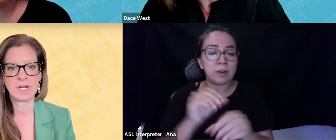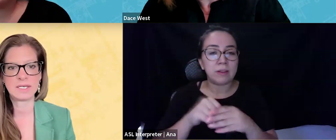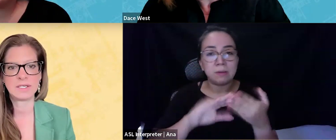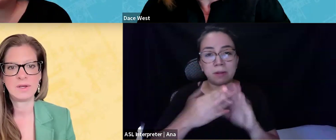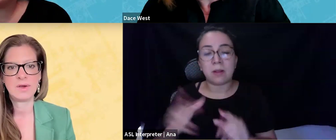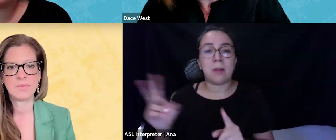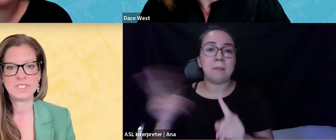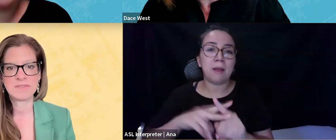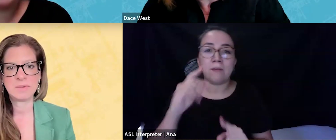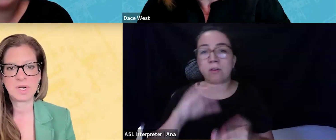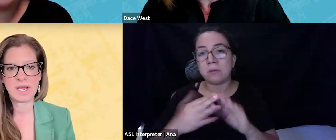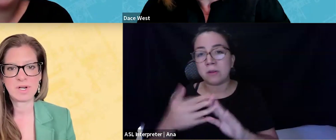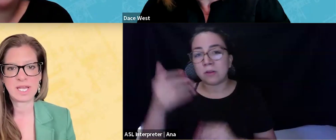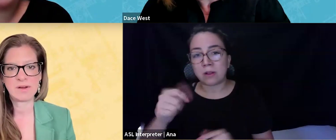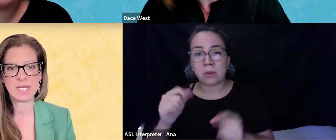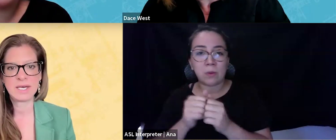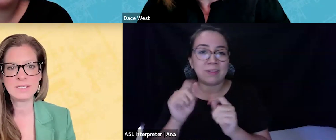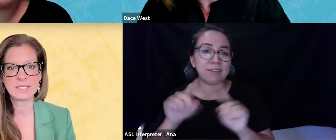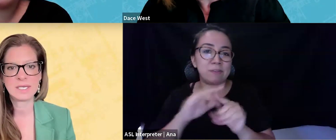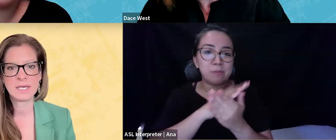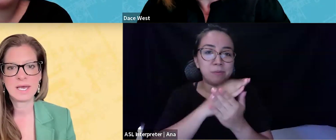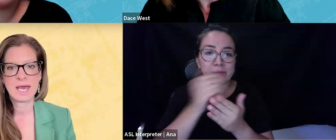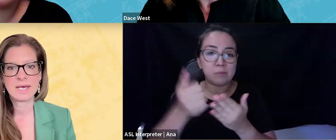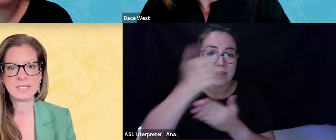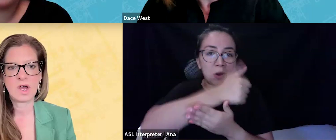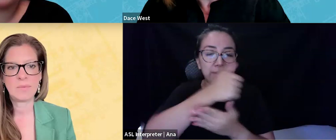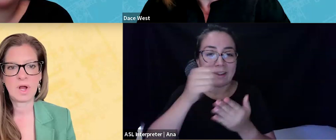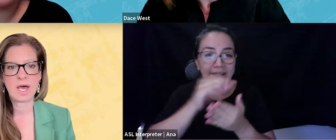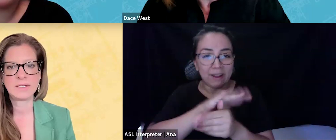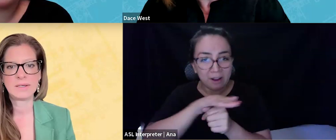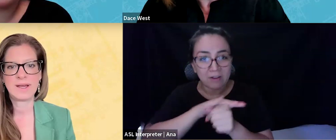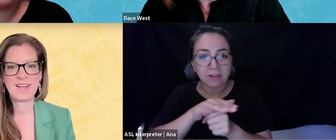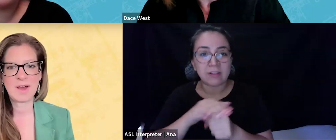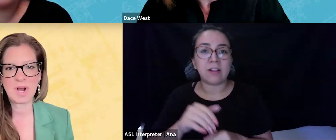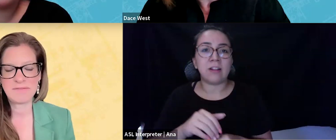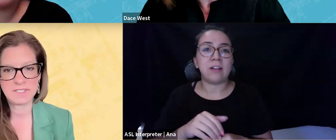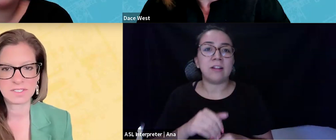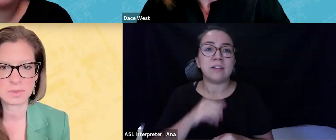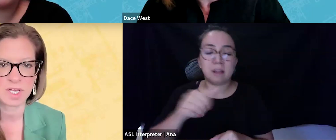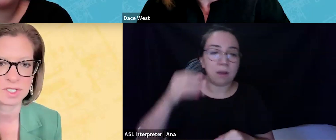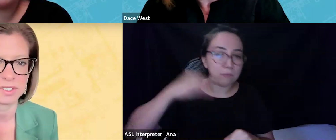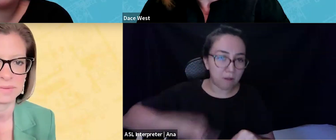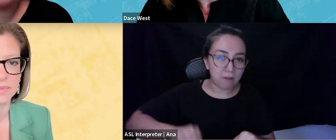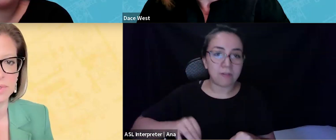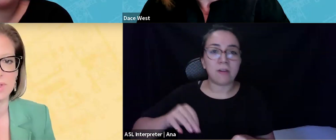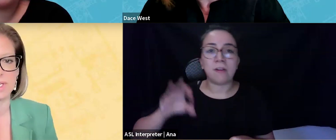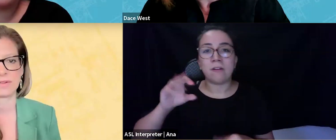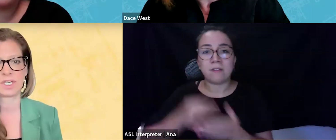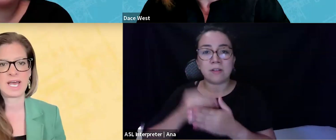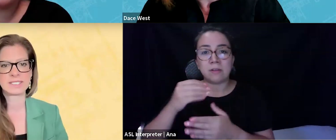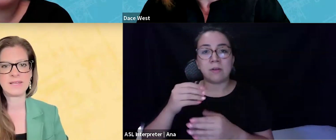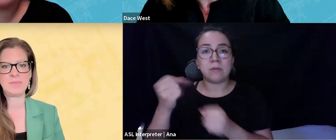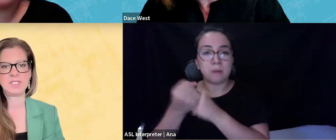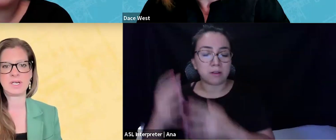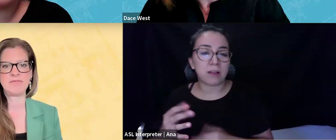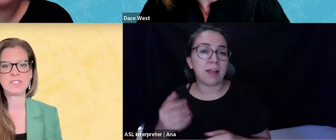community grant with different priority areas as a nonprofit fiscal sponsor? So I think they're